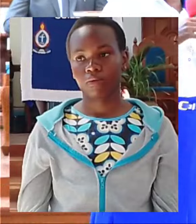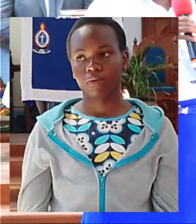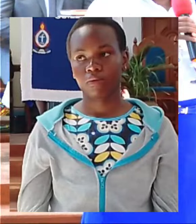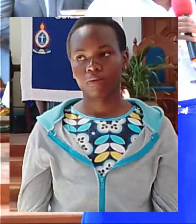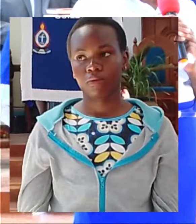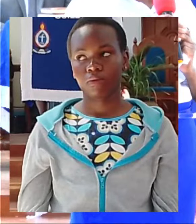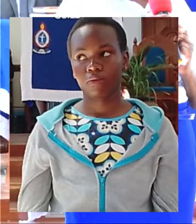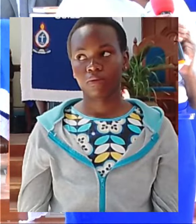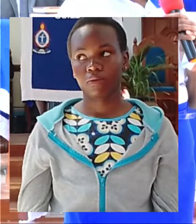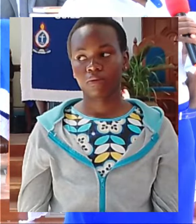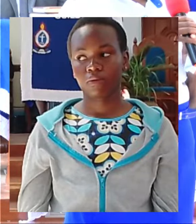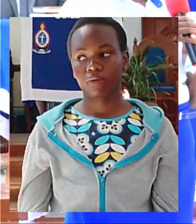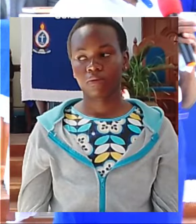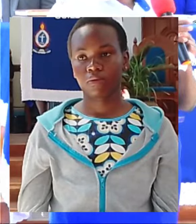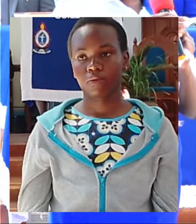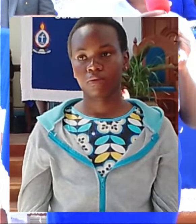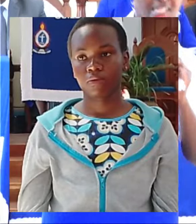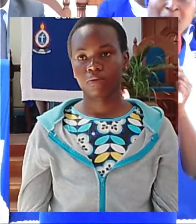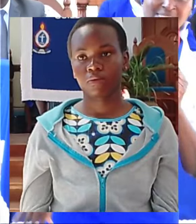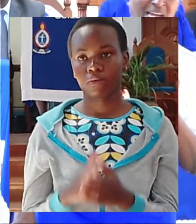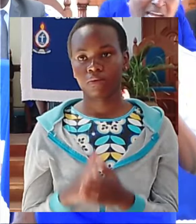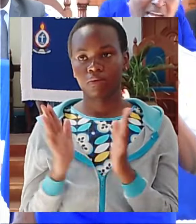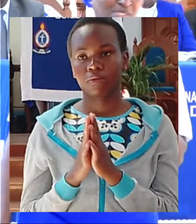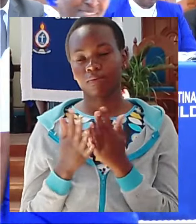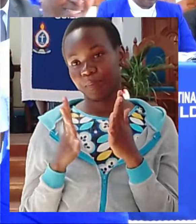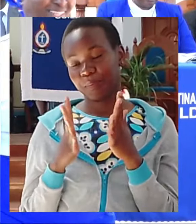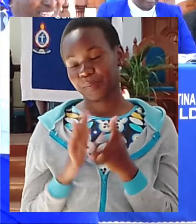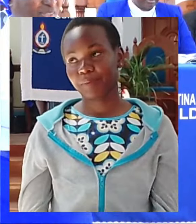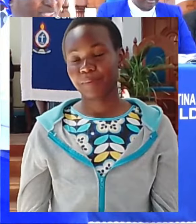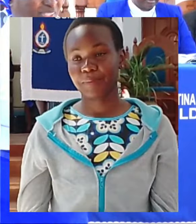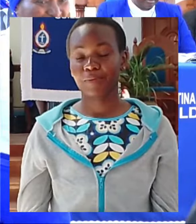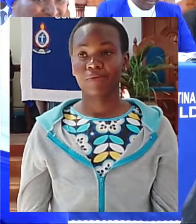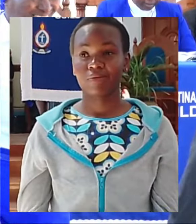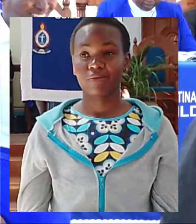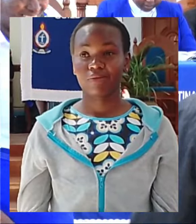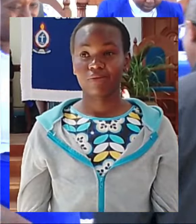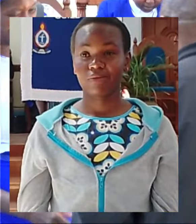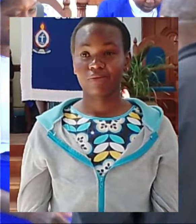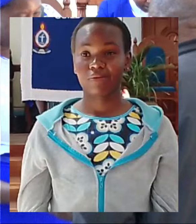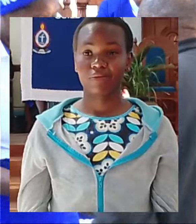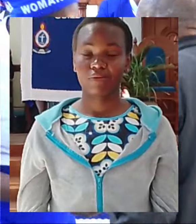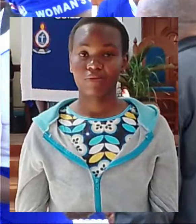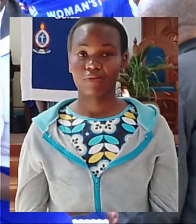coming. Welcome. Let's give him a clap as he comes. Thank you so much.